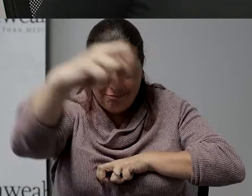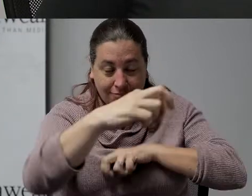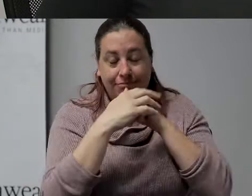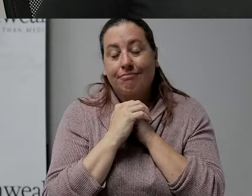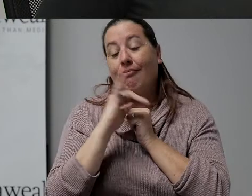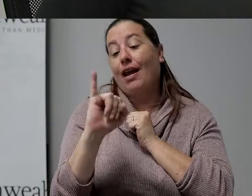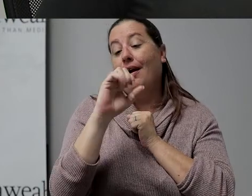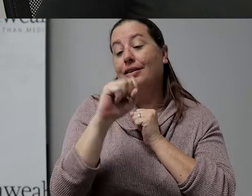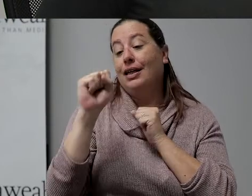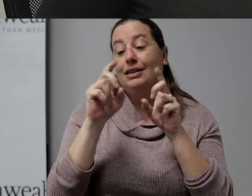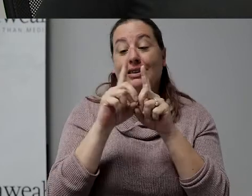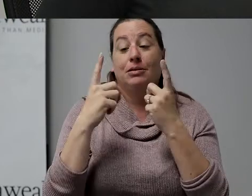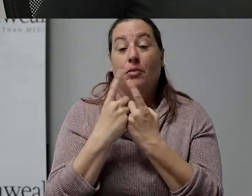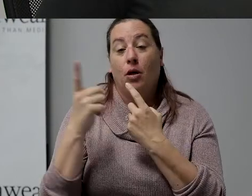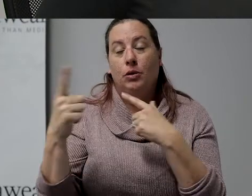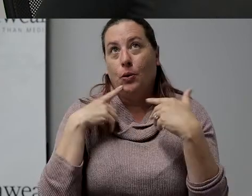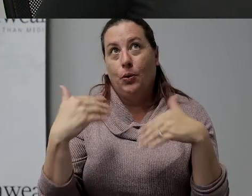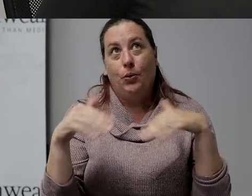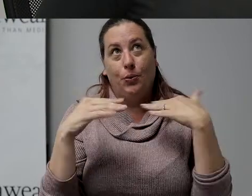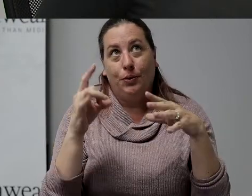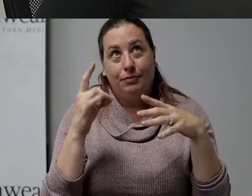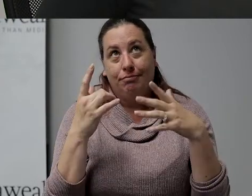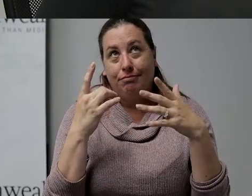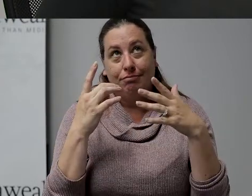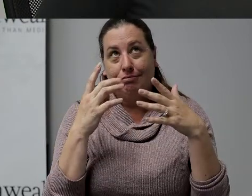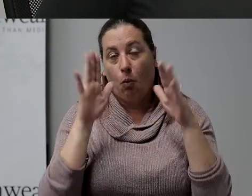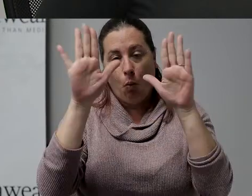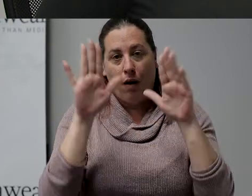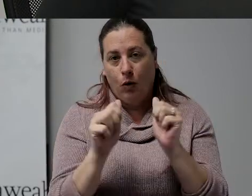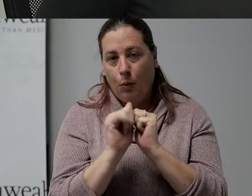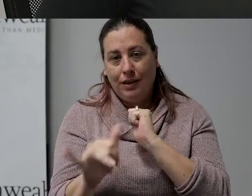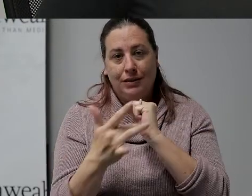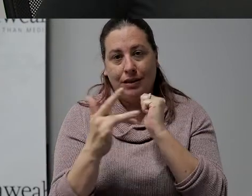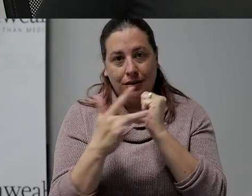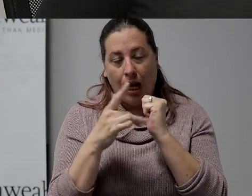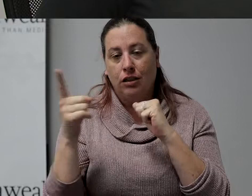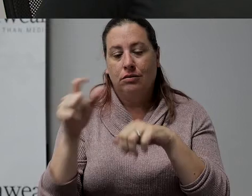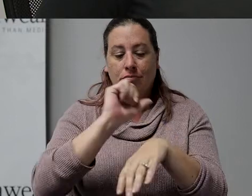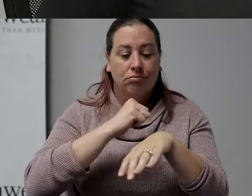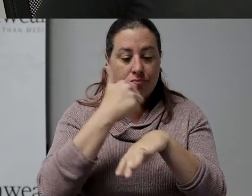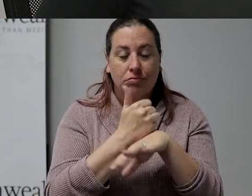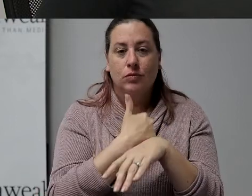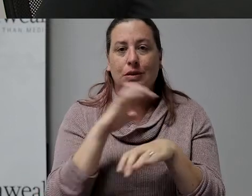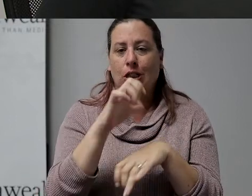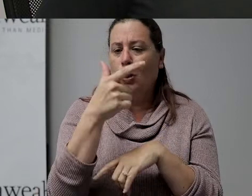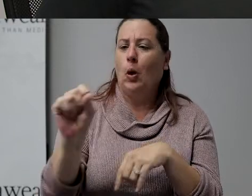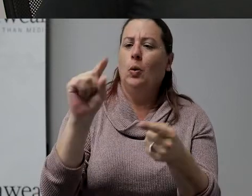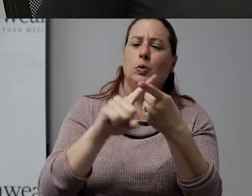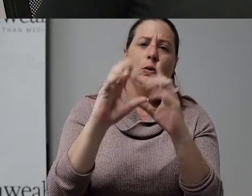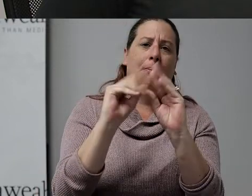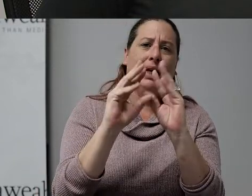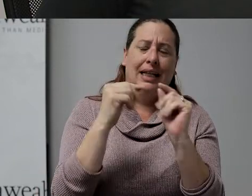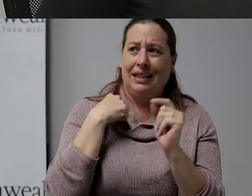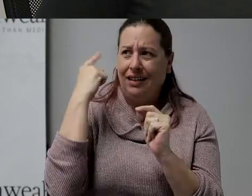ISS department, who are just wizards in this technology, had it all set up where we did a go-to meeting. And I think they said